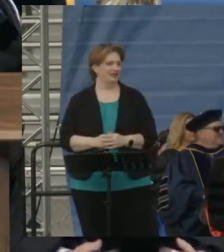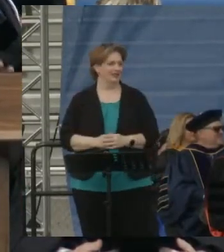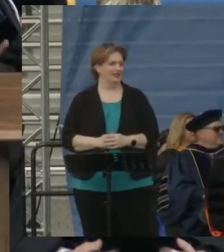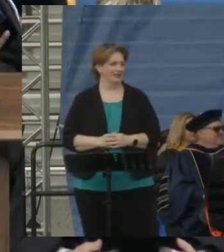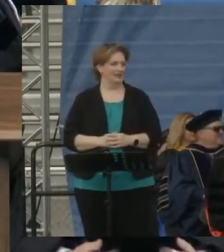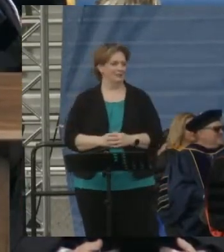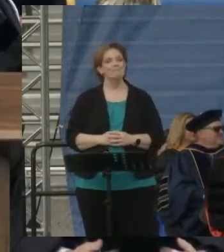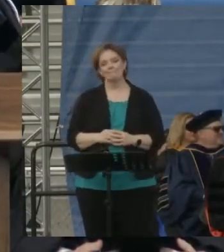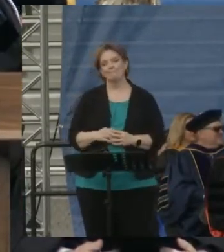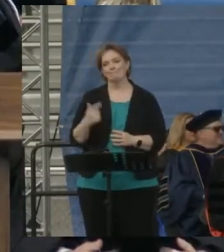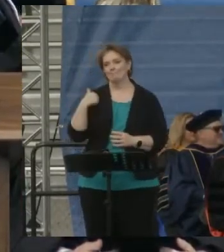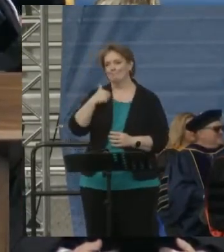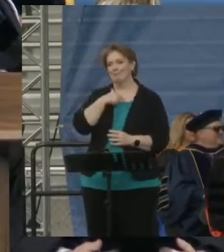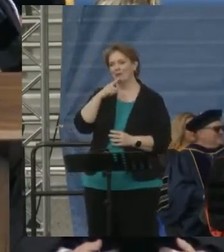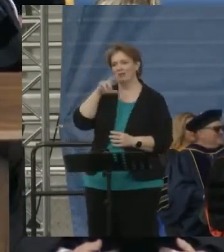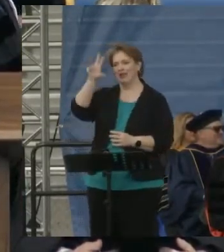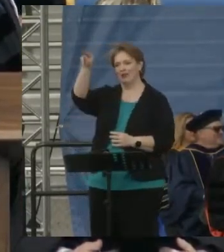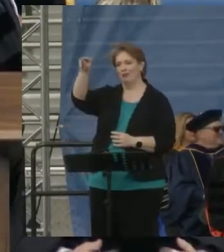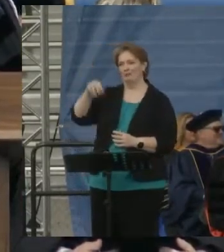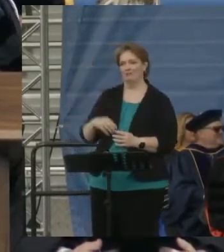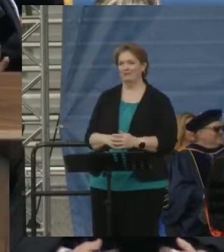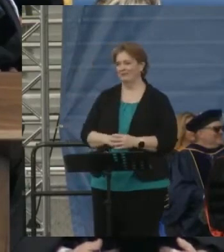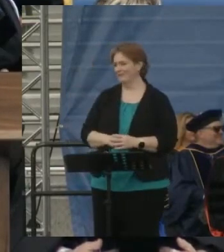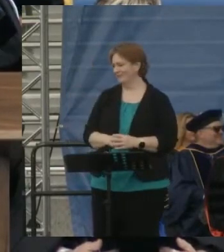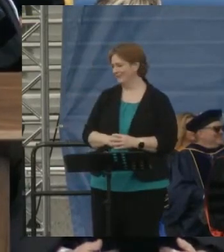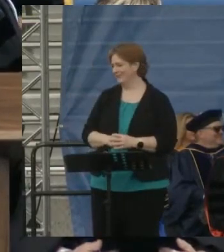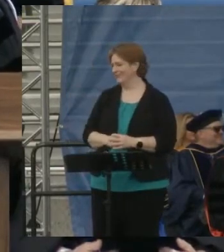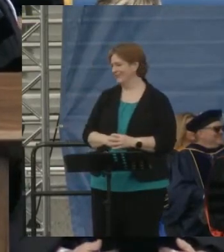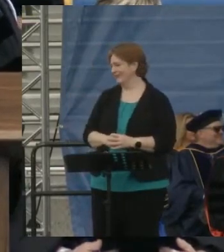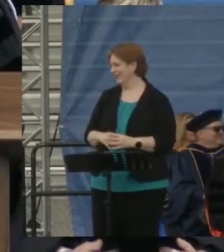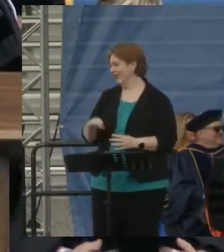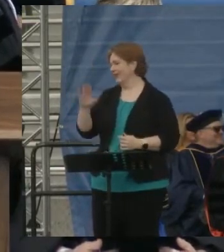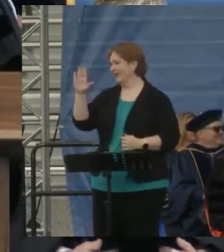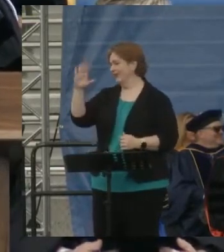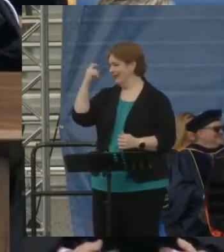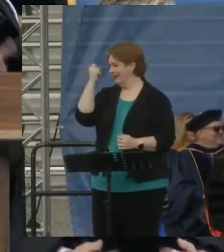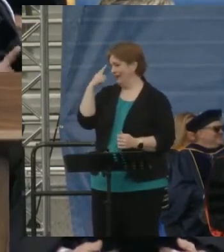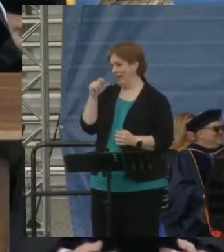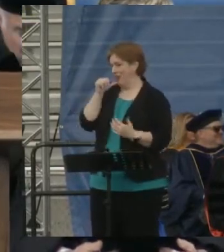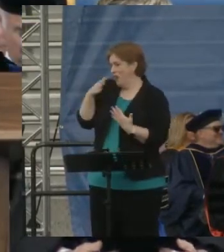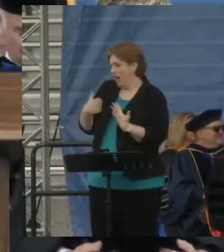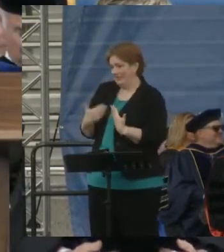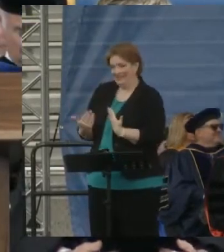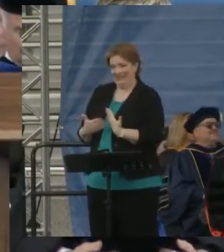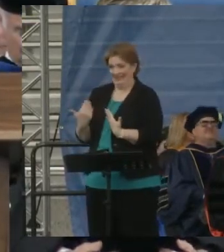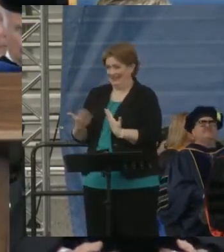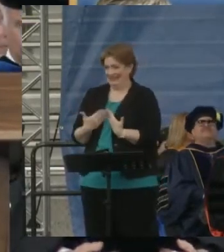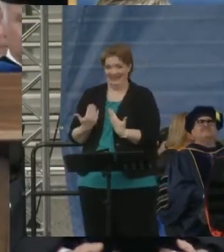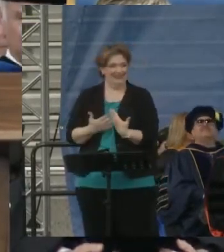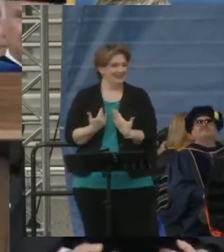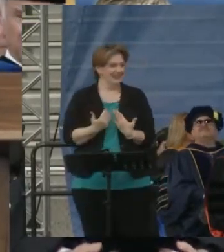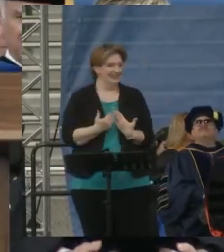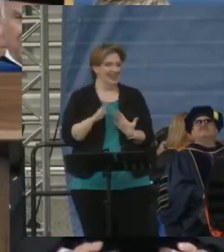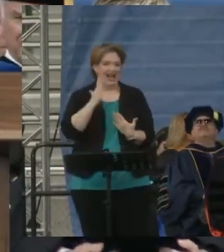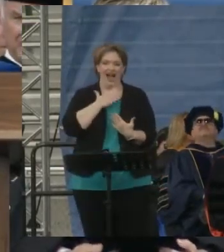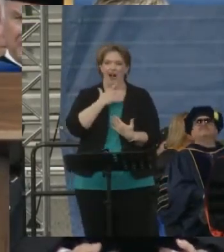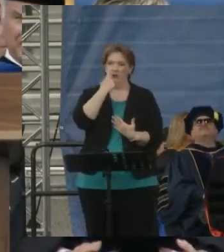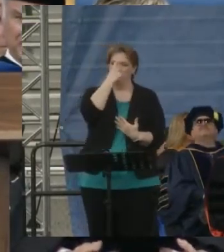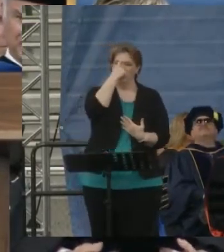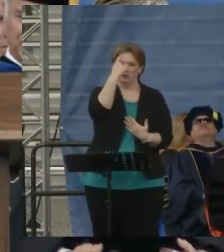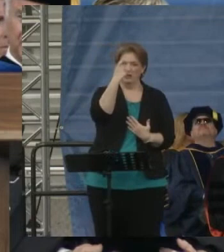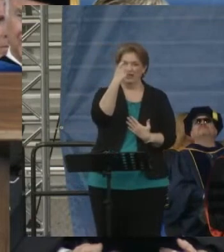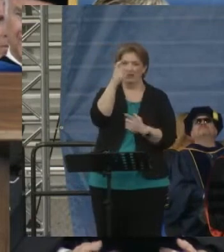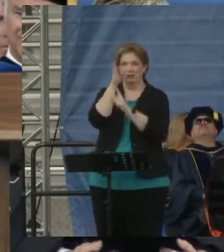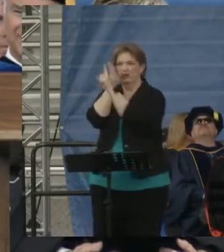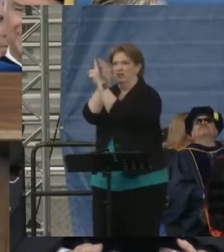We said no. It was a difficult choice. Sticking to your dreams will always bring you to a